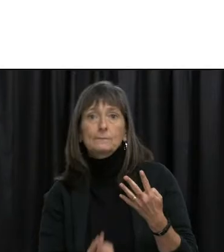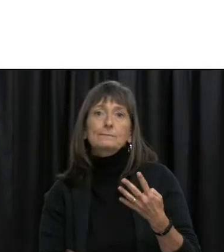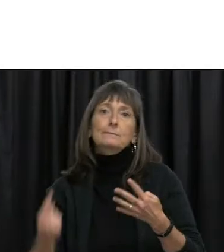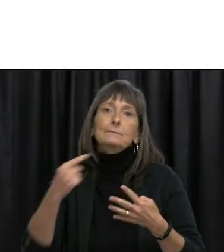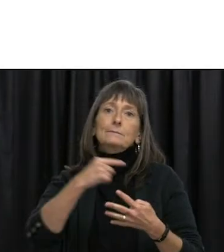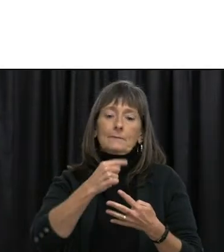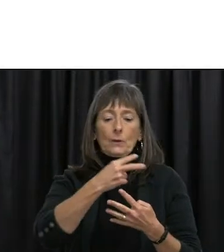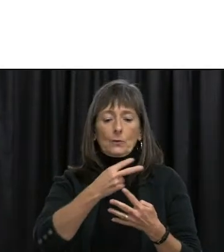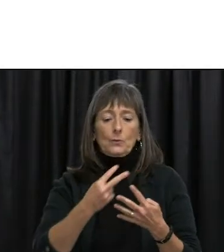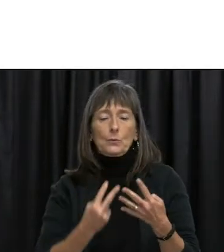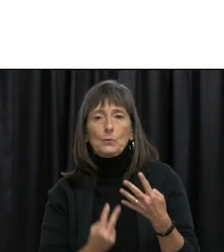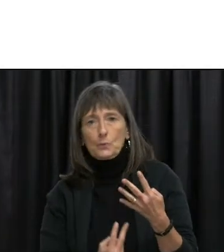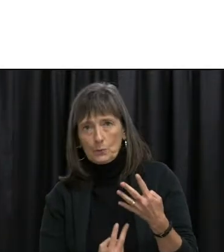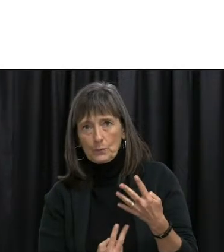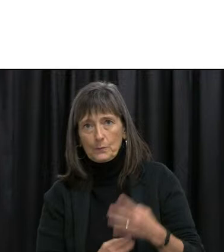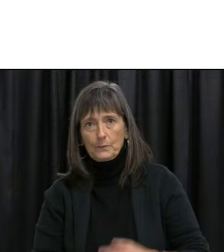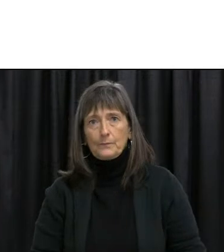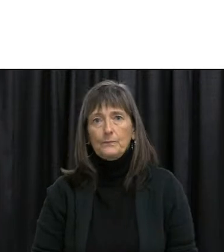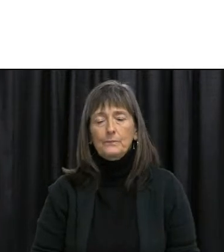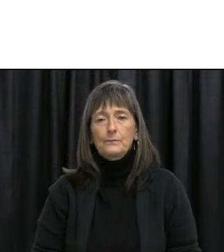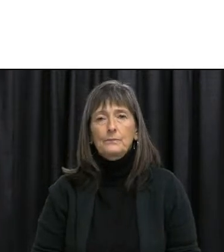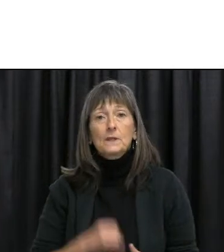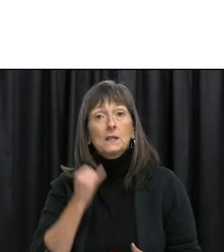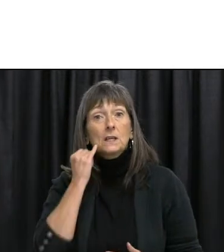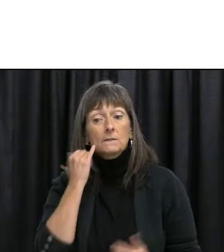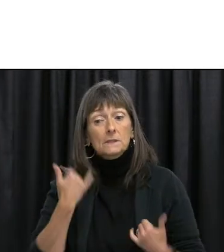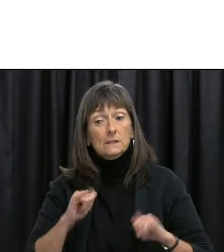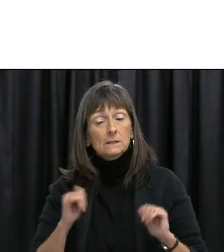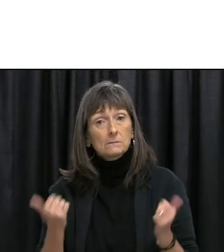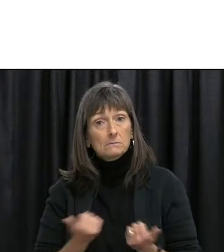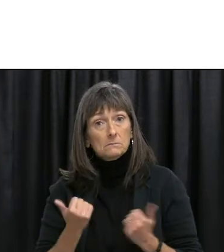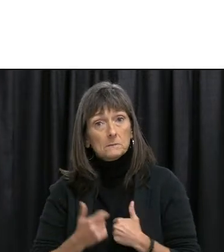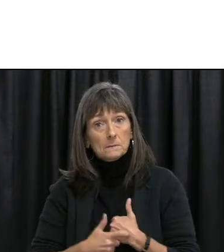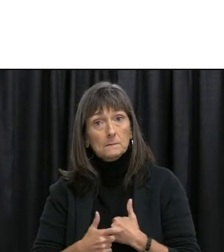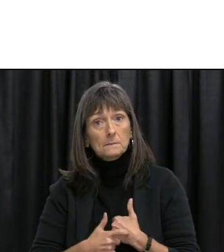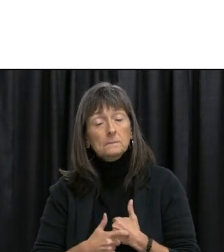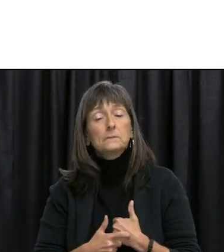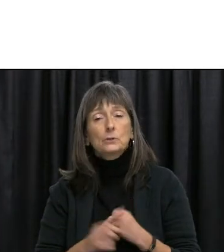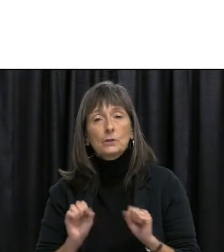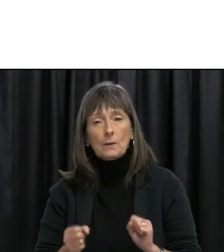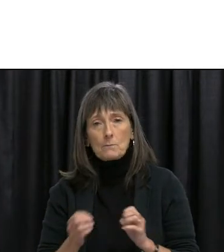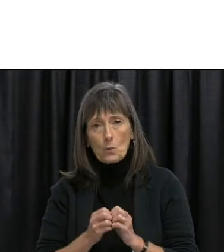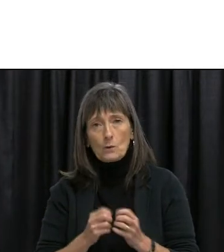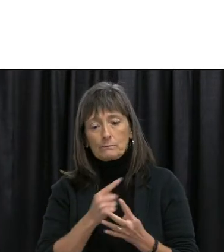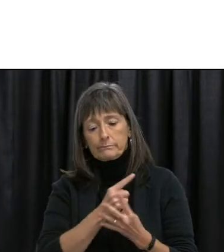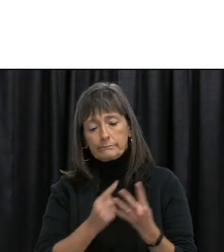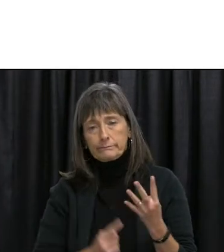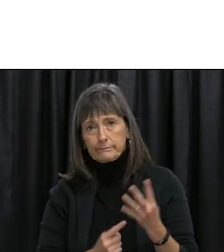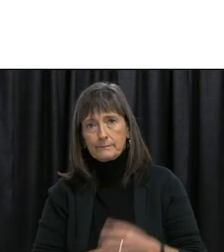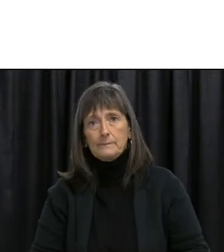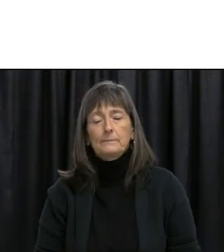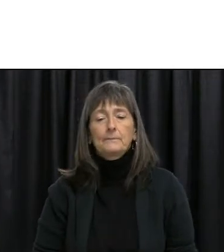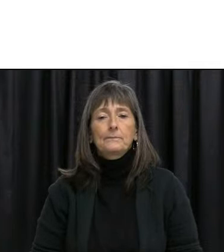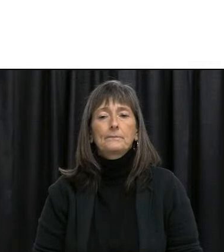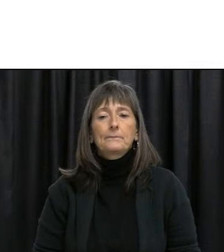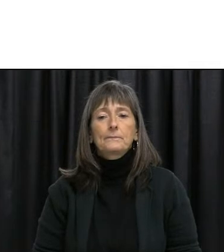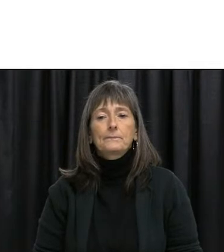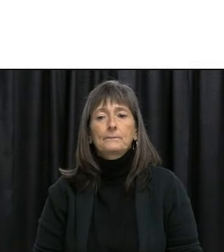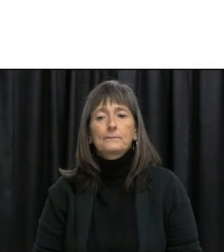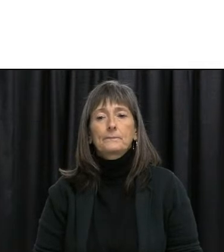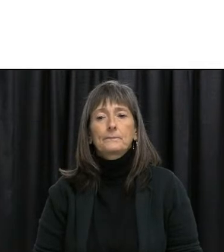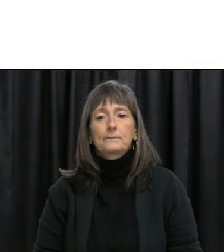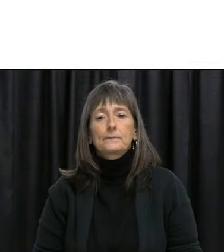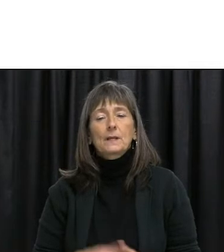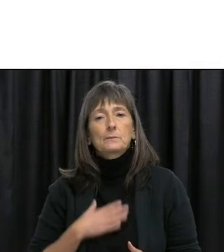ask 1 question and 1 follow-up per round. If time permits, there will be an opportunity for further questions. We suggest that you not ask